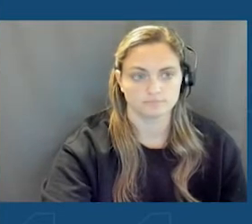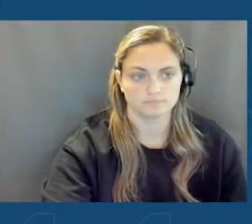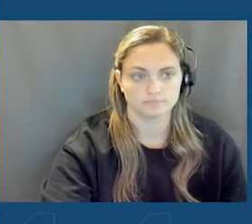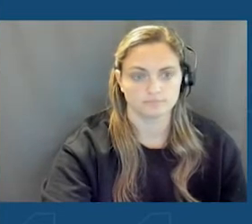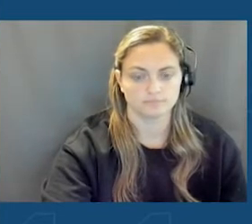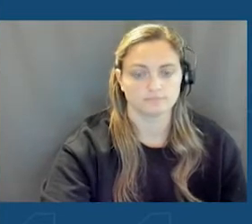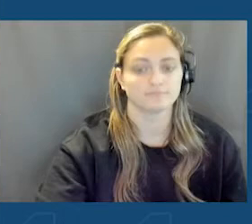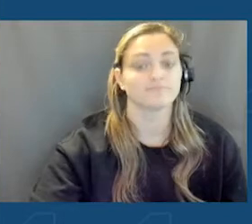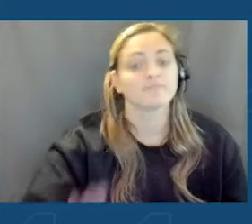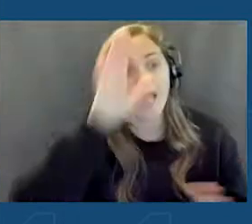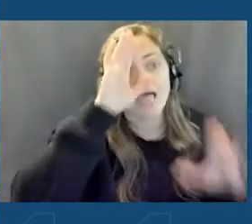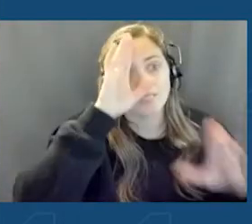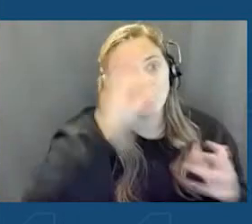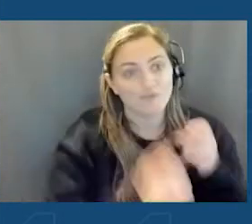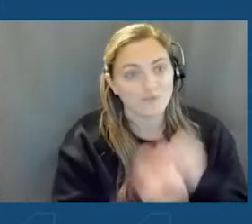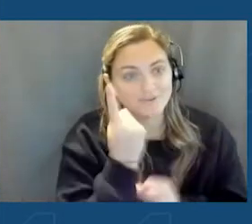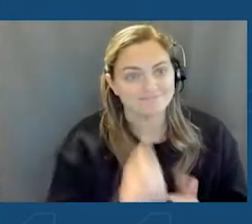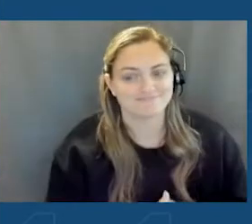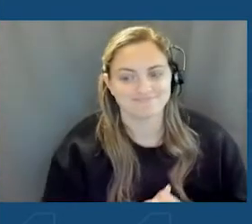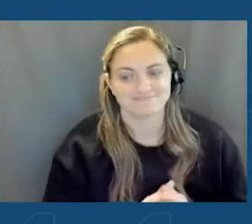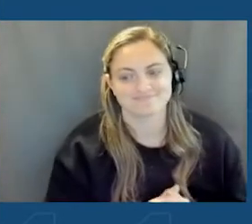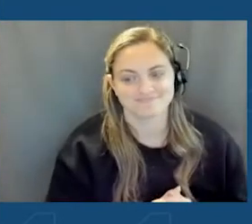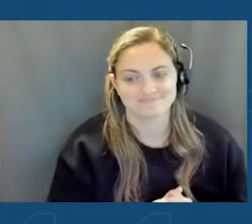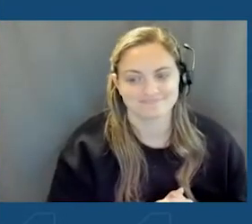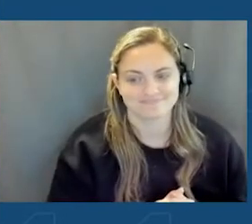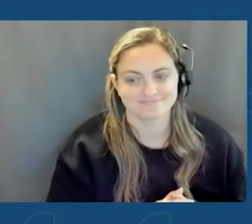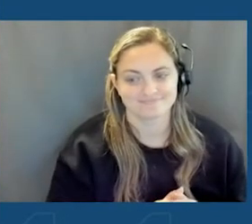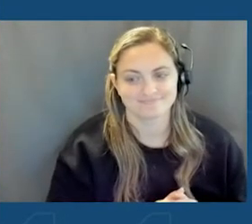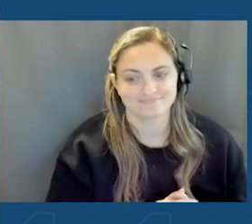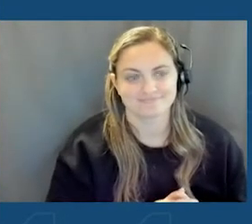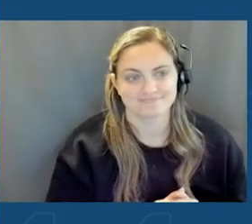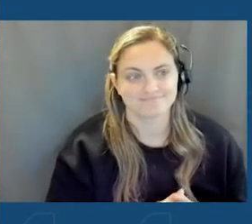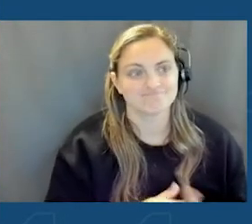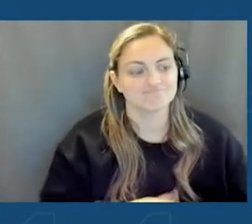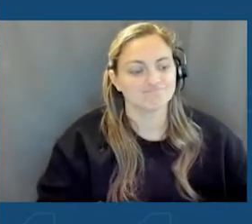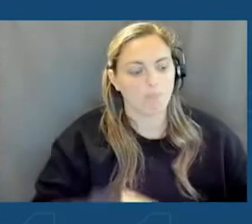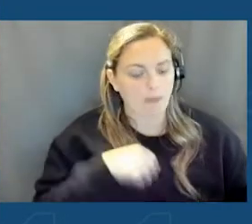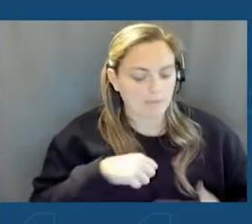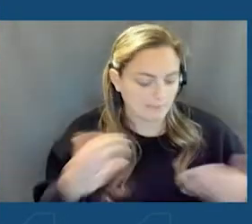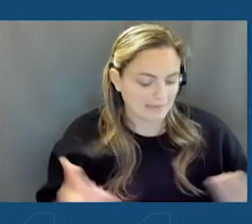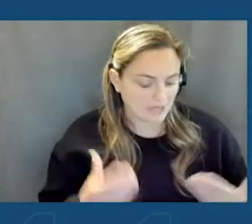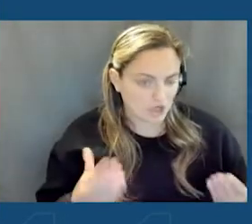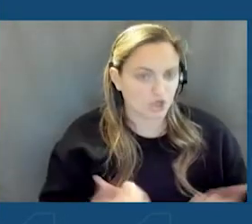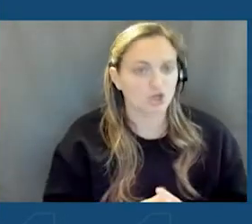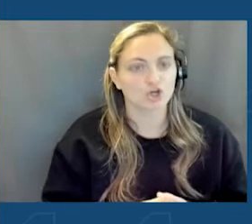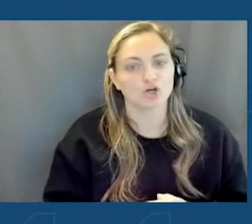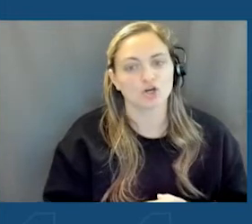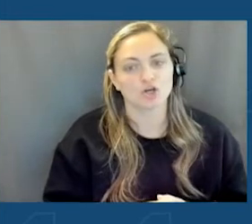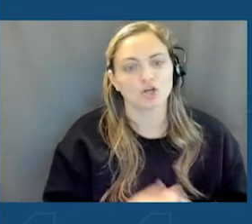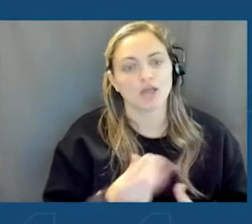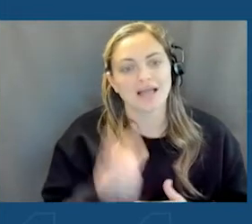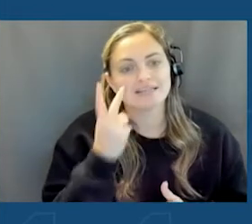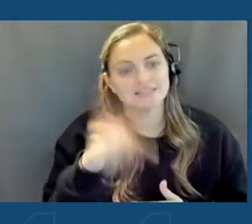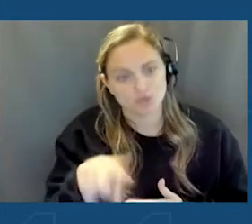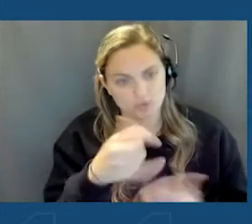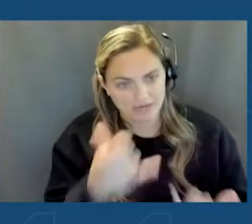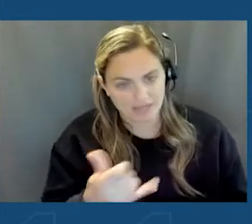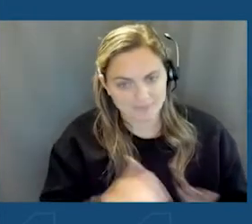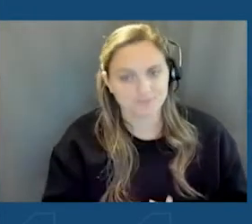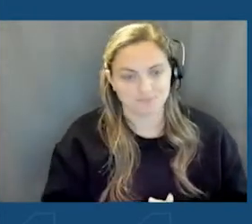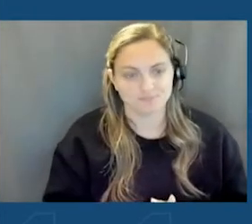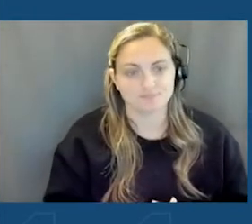Hello, everyone. I'm proud to be here to see you today